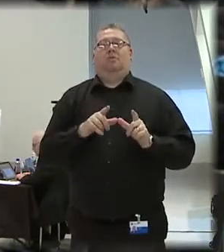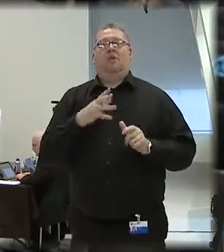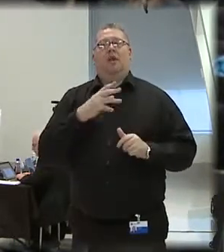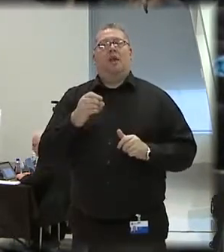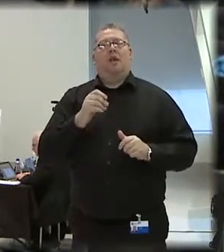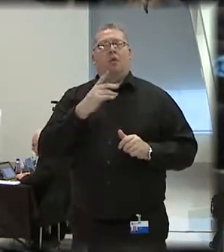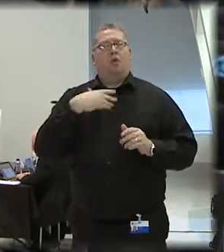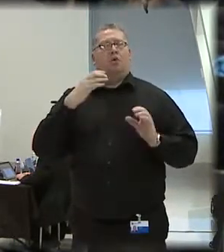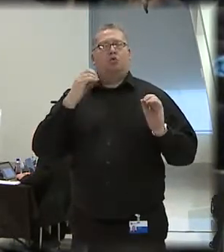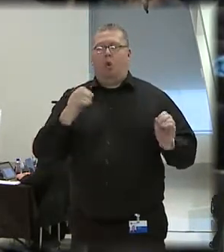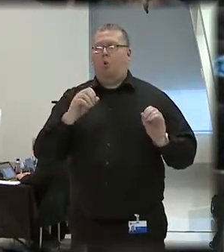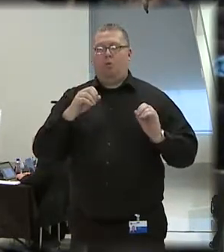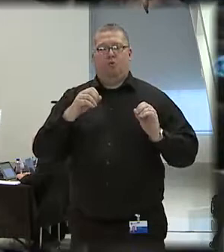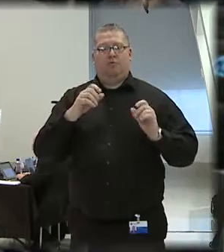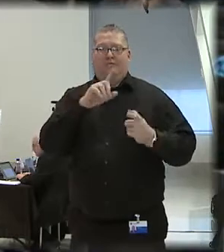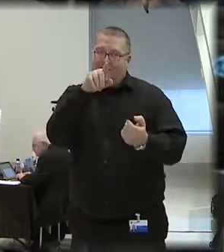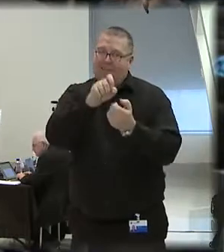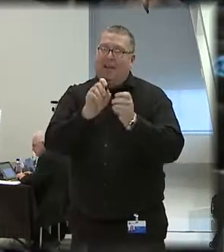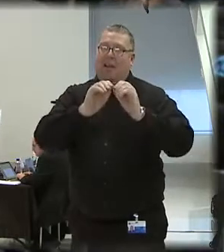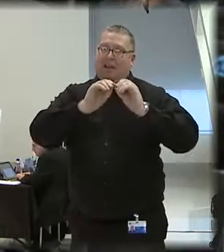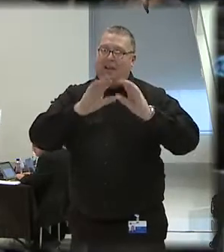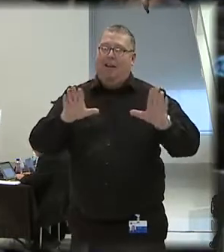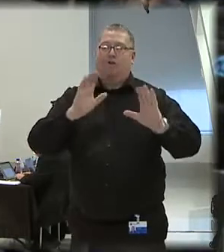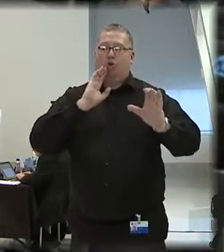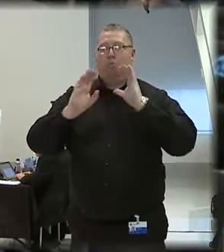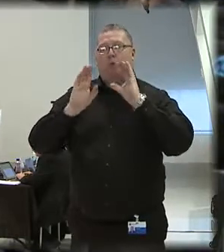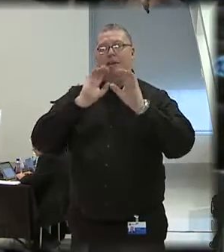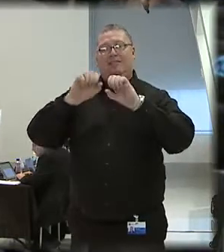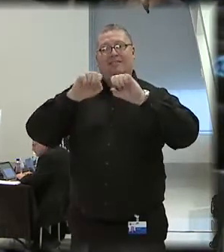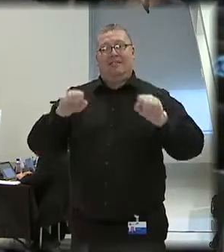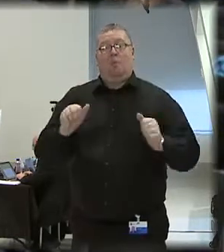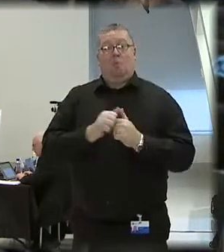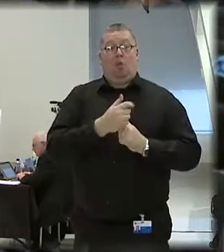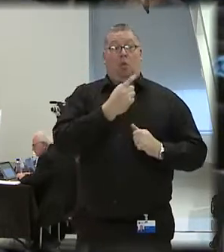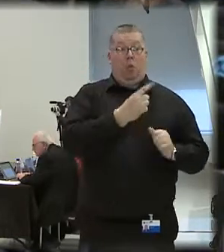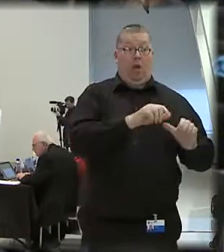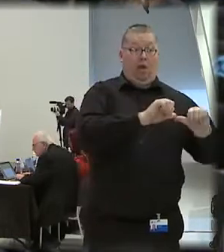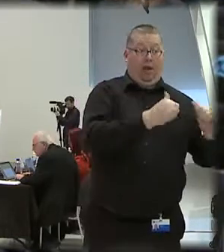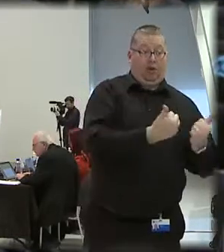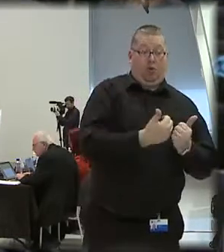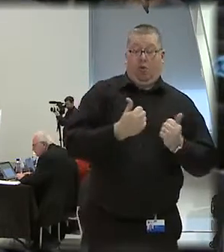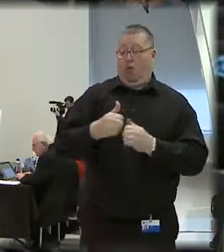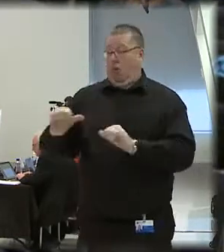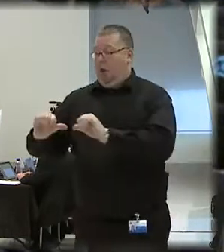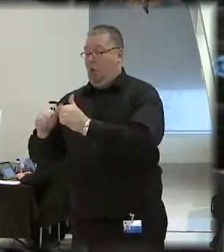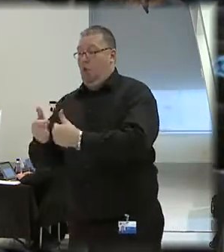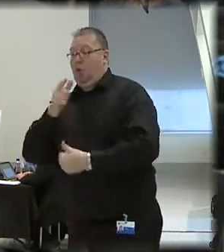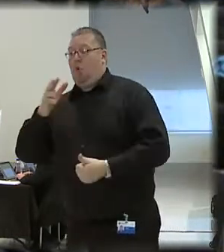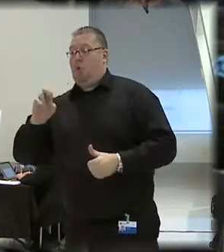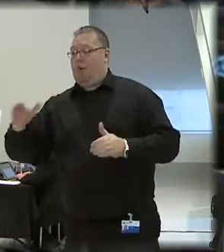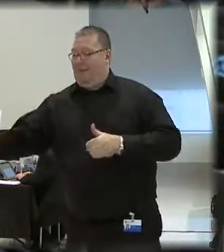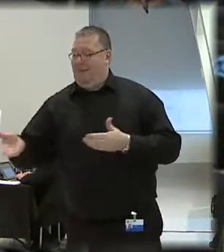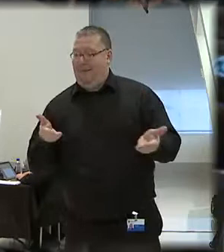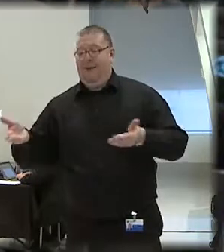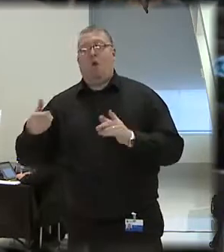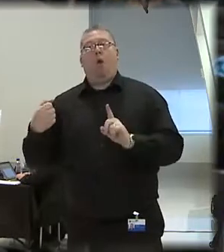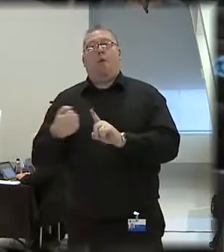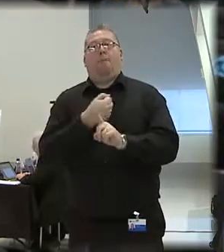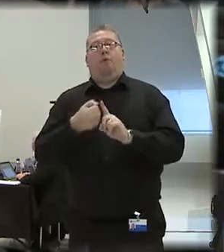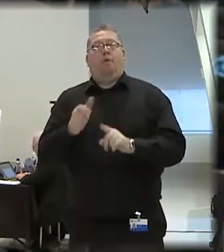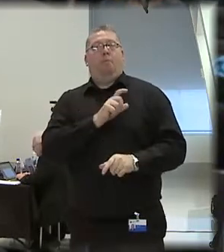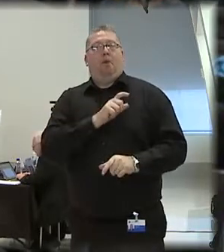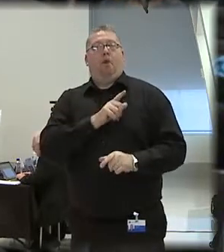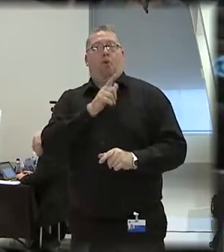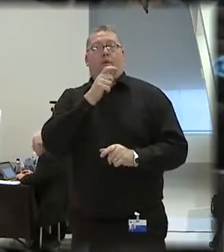streamlined system that allows for communication between posts to prevent the rehiring of abusive police officers across state lines and